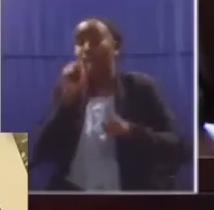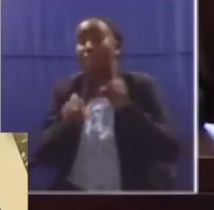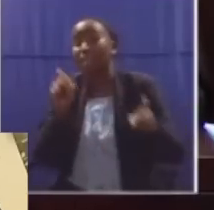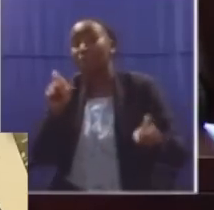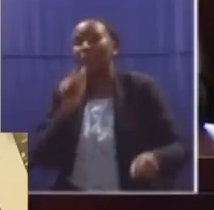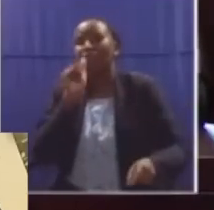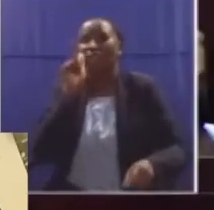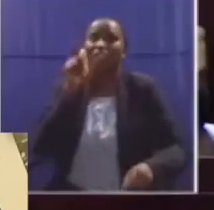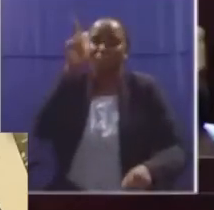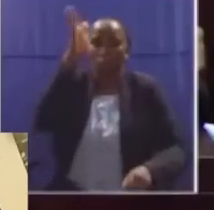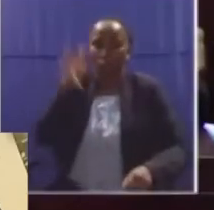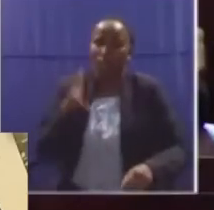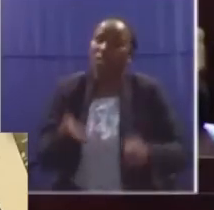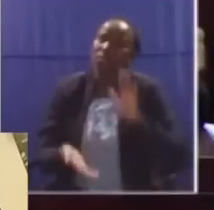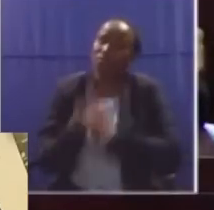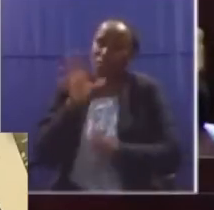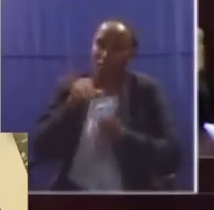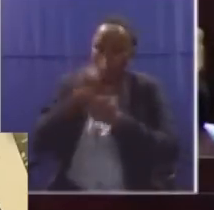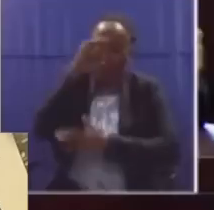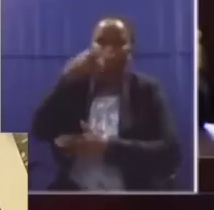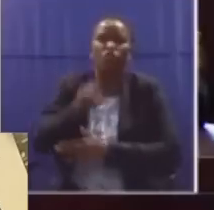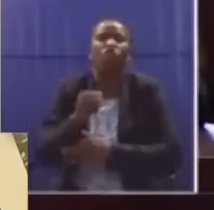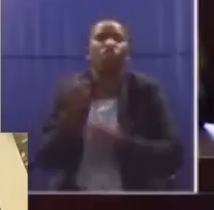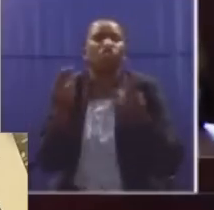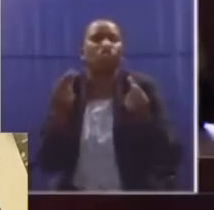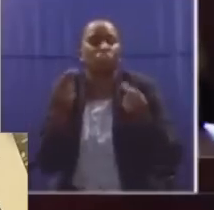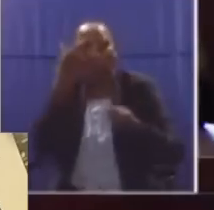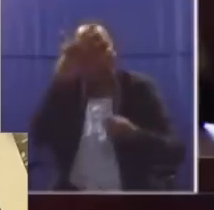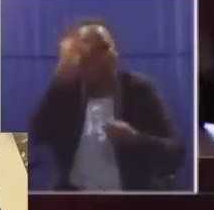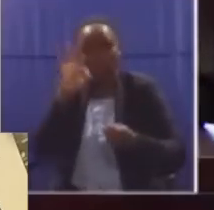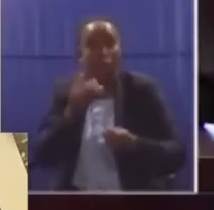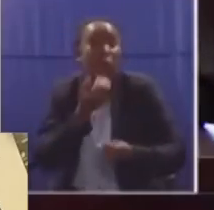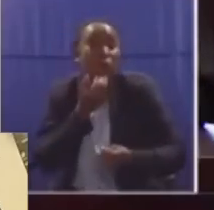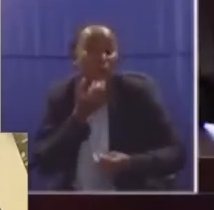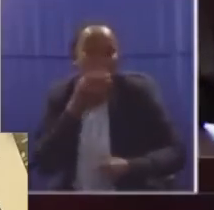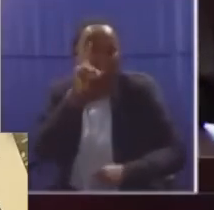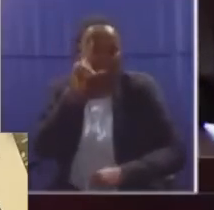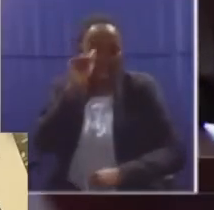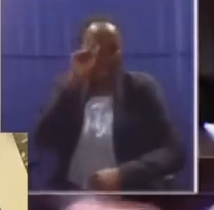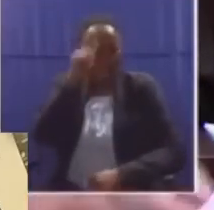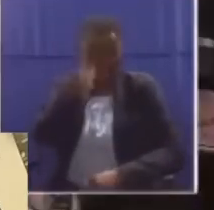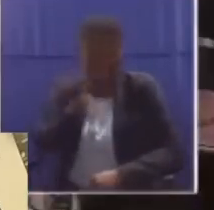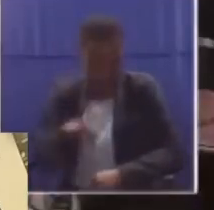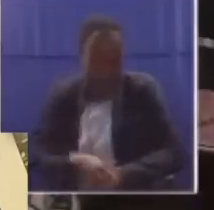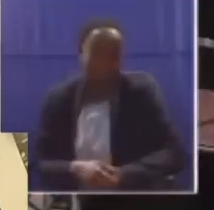safer South Africa under a new government with a DA. Honourable Member, your time is now expired.